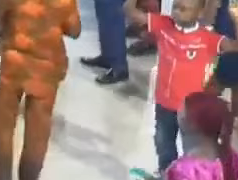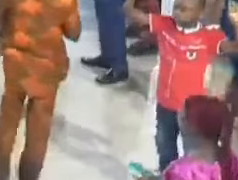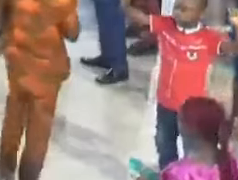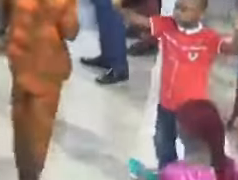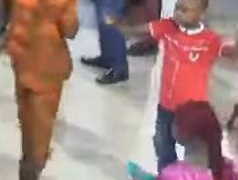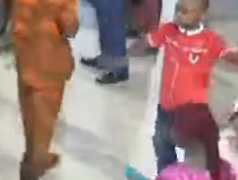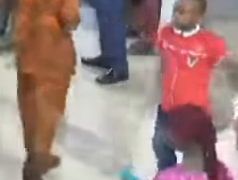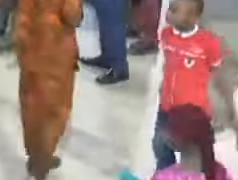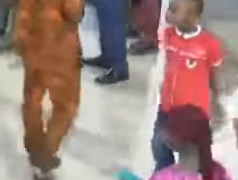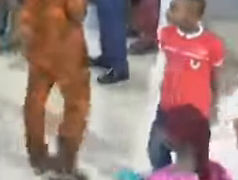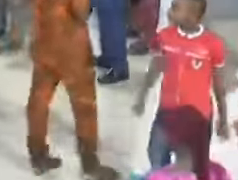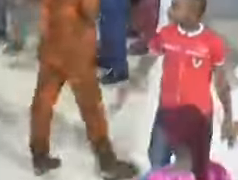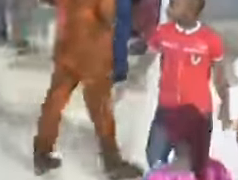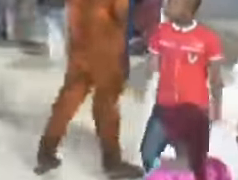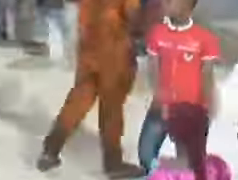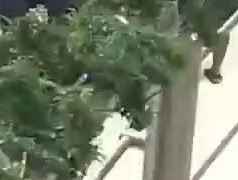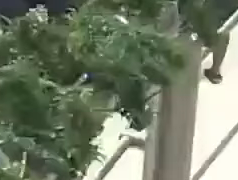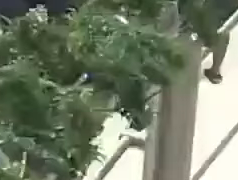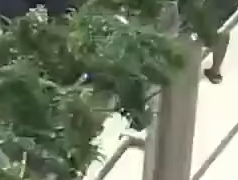Amen.